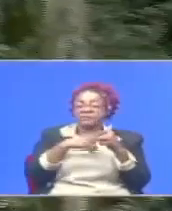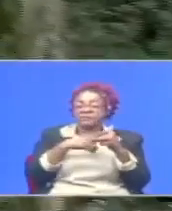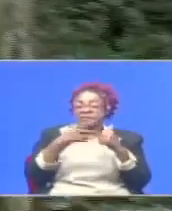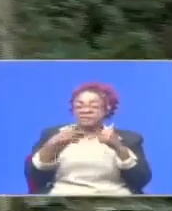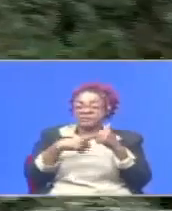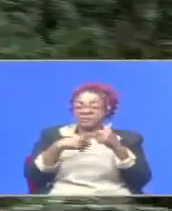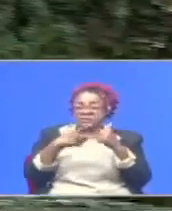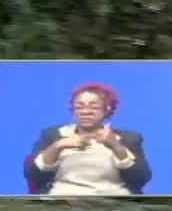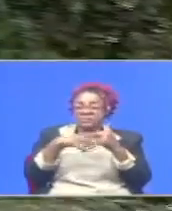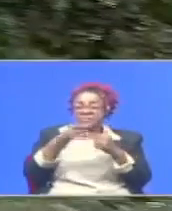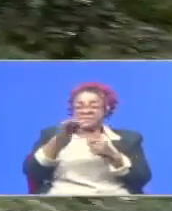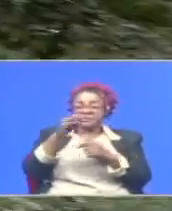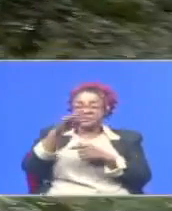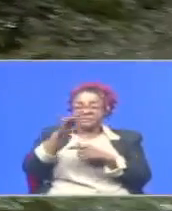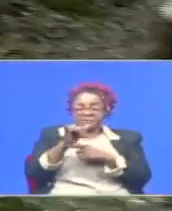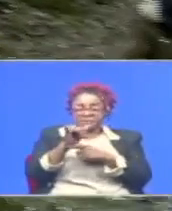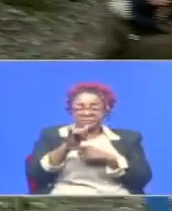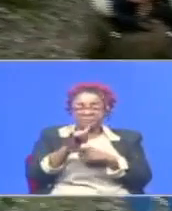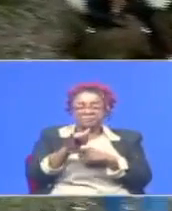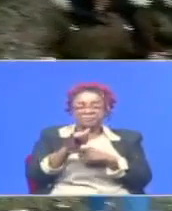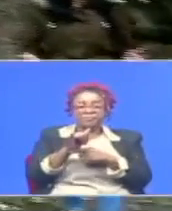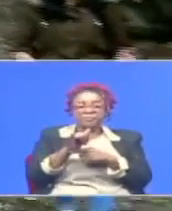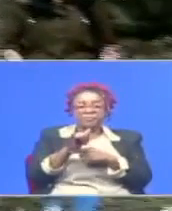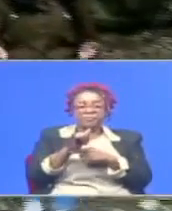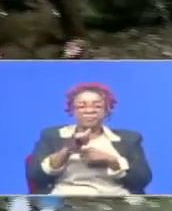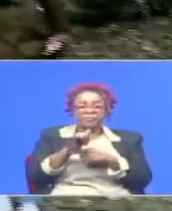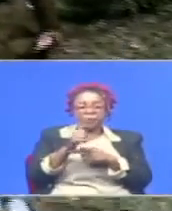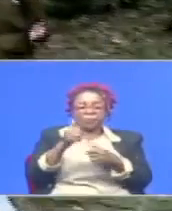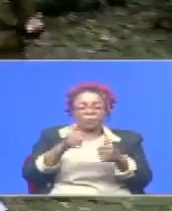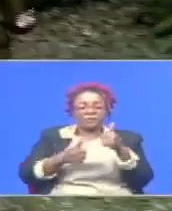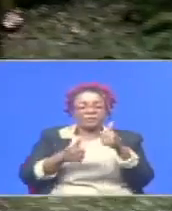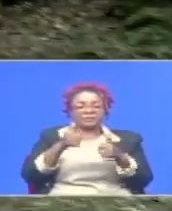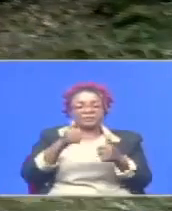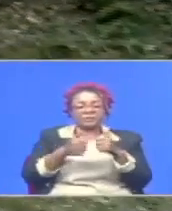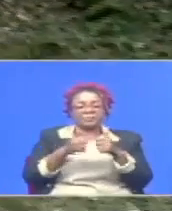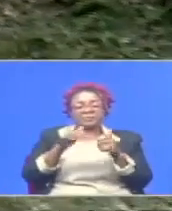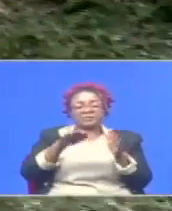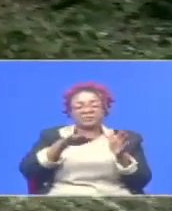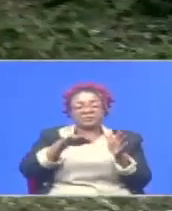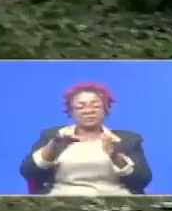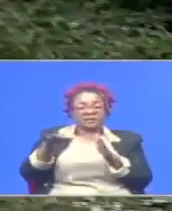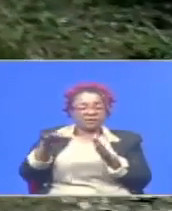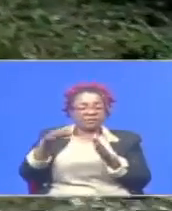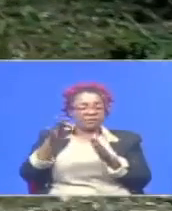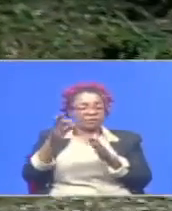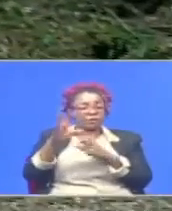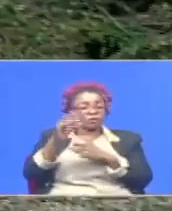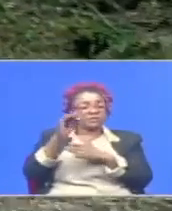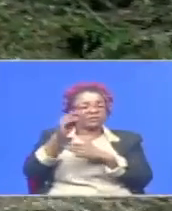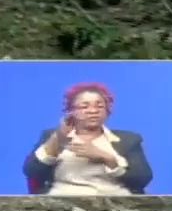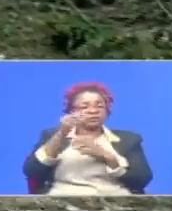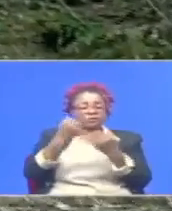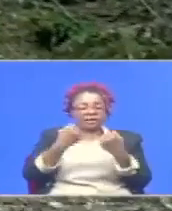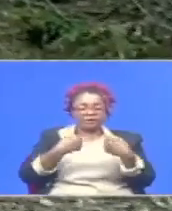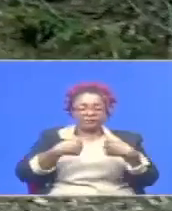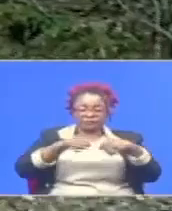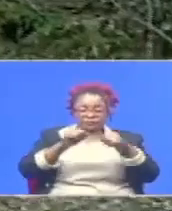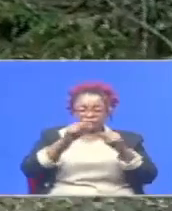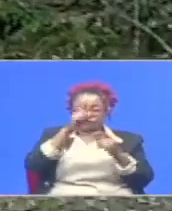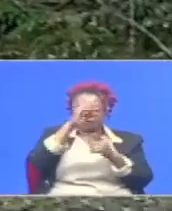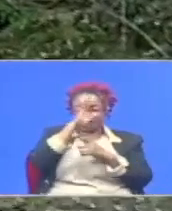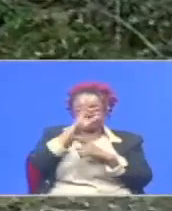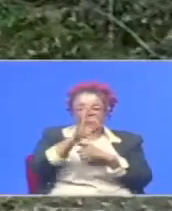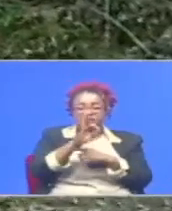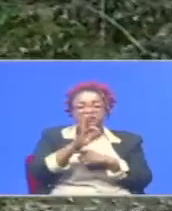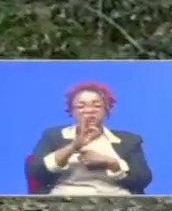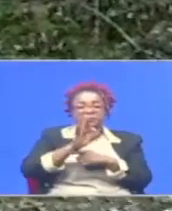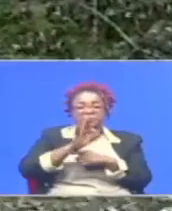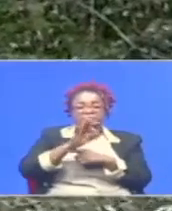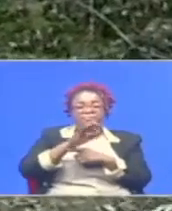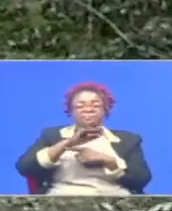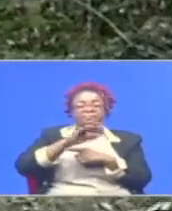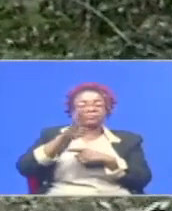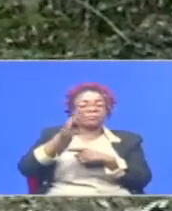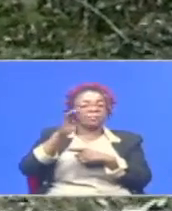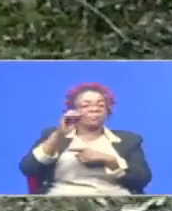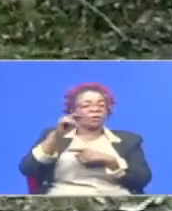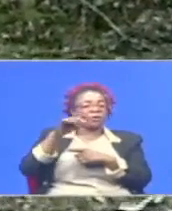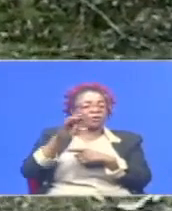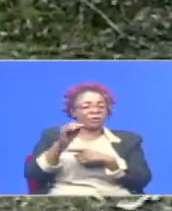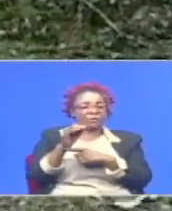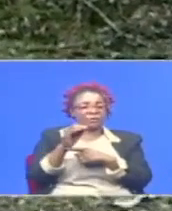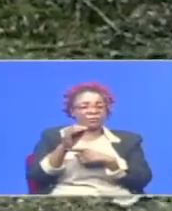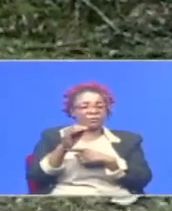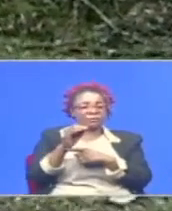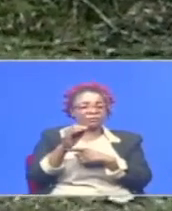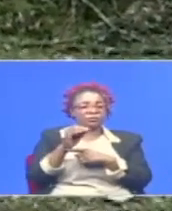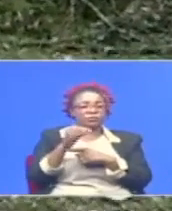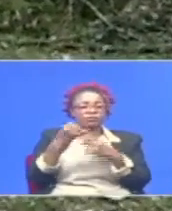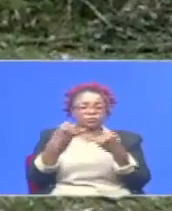pristine forest sanctuary, which has been set aside for the conservation efforts of the critically endangered mountain bongo to